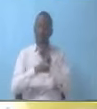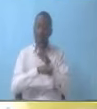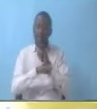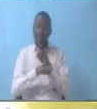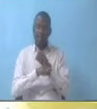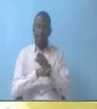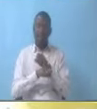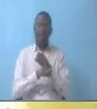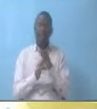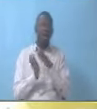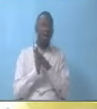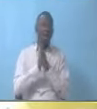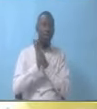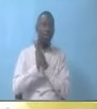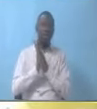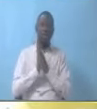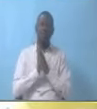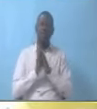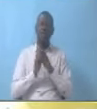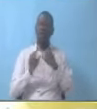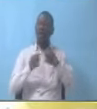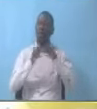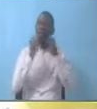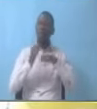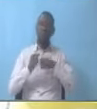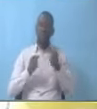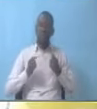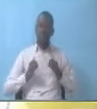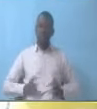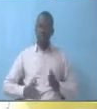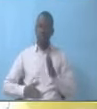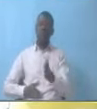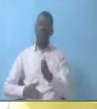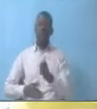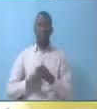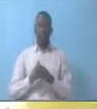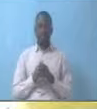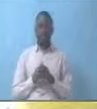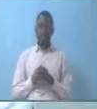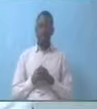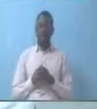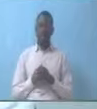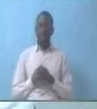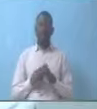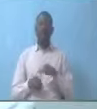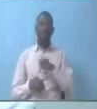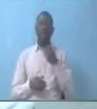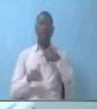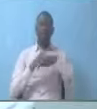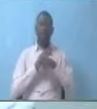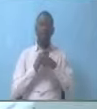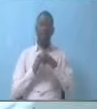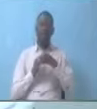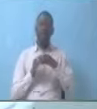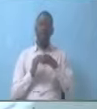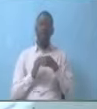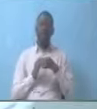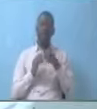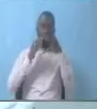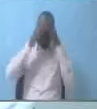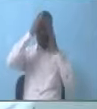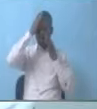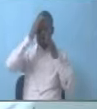rights. Amna say bu nek rek ma nge yedde lu aju ci wali xet yele fi doom adamay. And in council. Ak tay tamen ci council. Throughout the